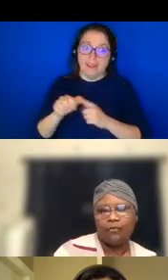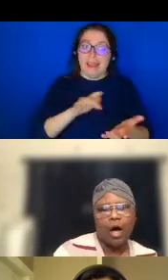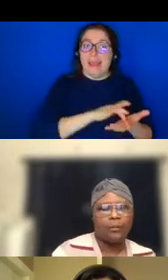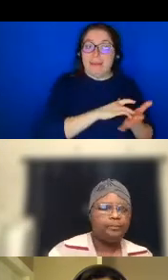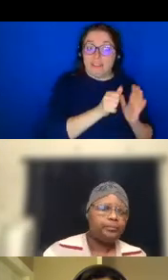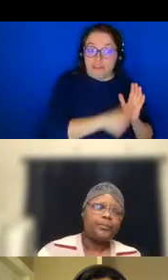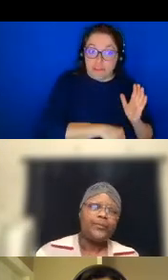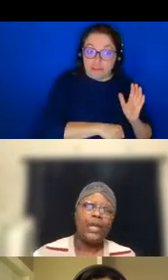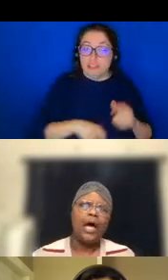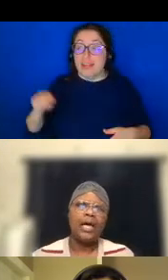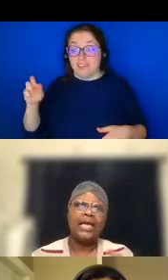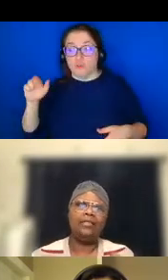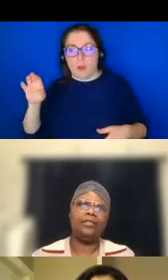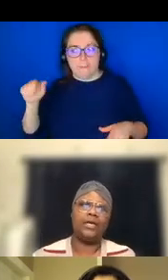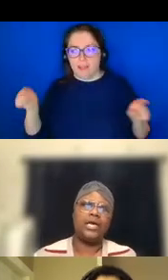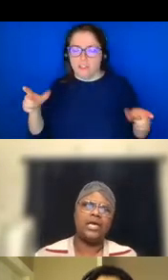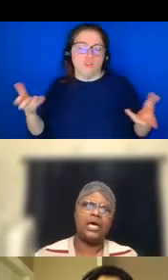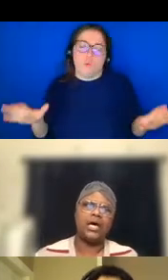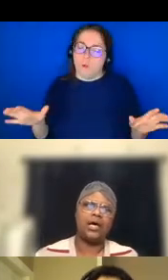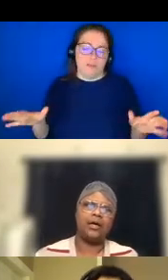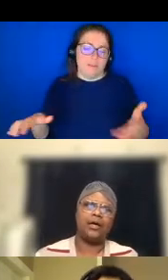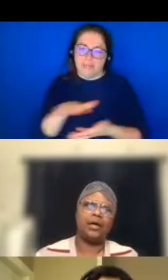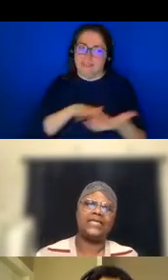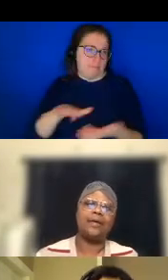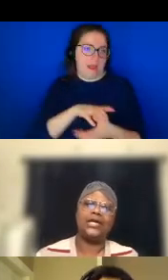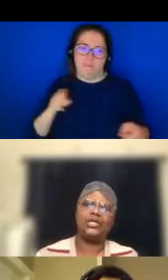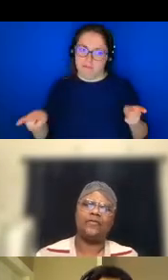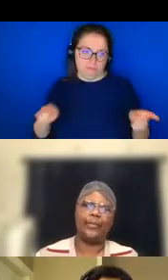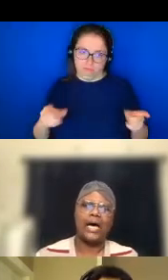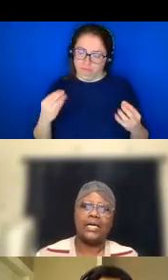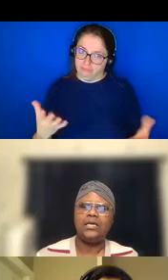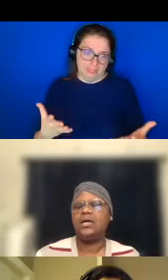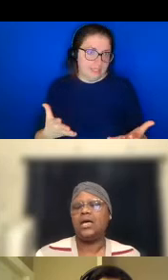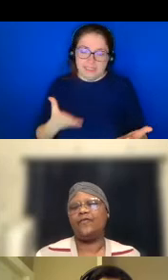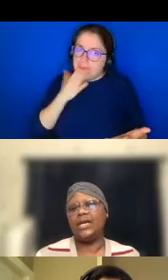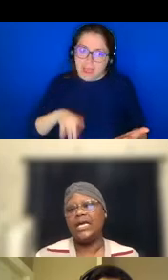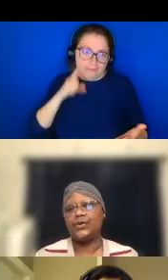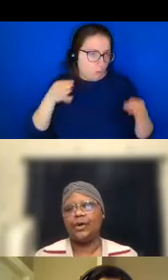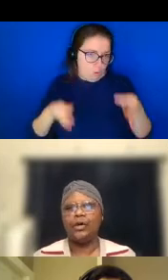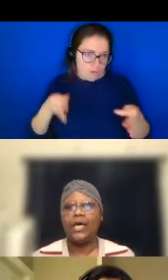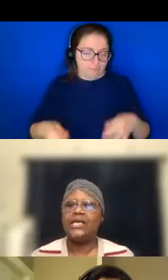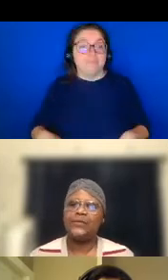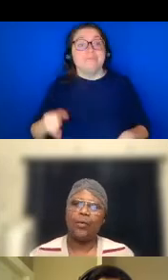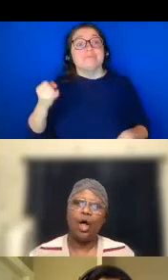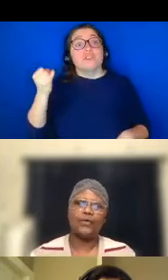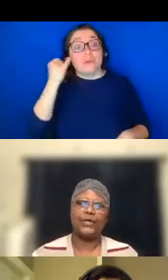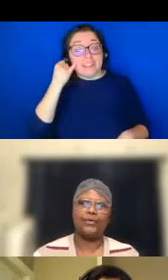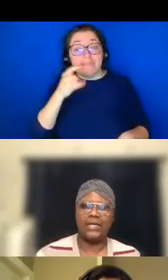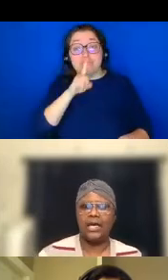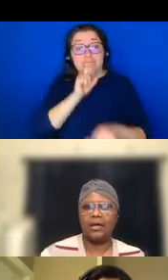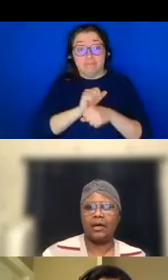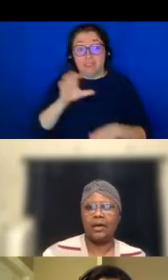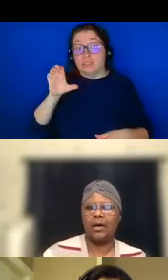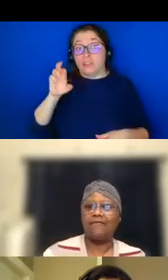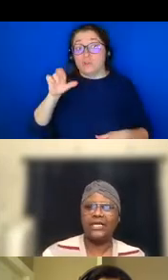court of law. In the examination of the body, if it is a criminal case, we will also